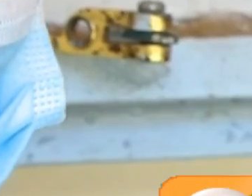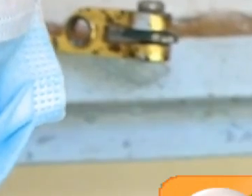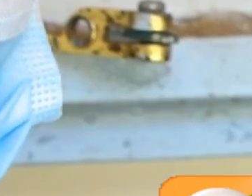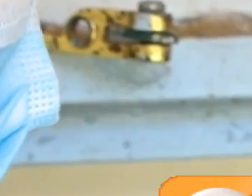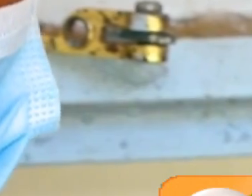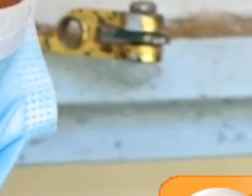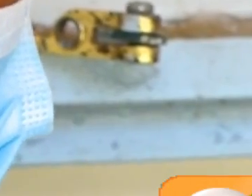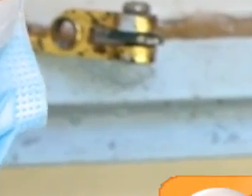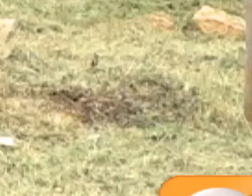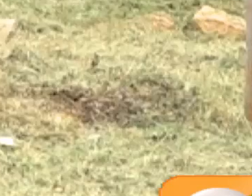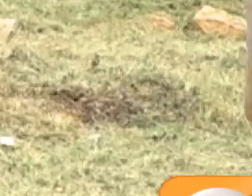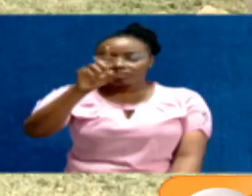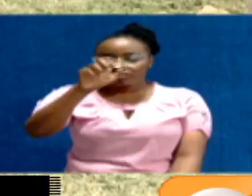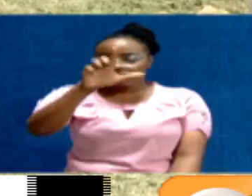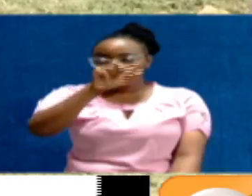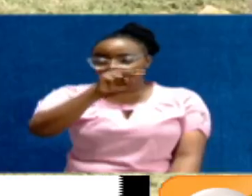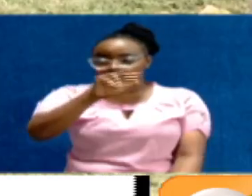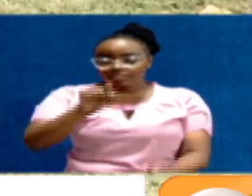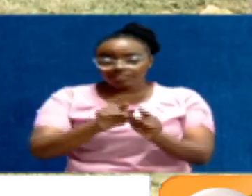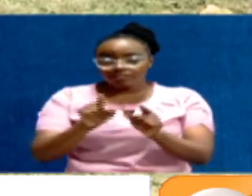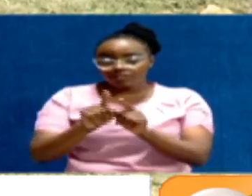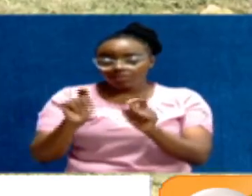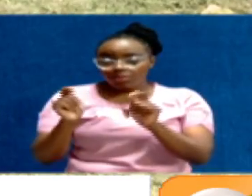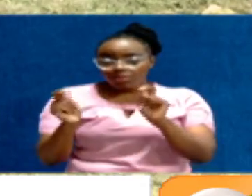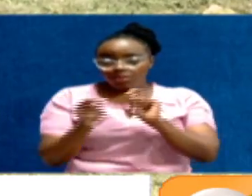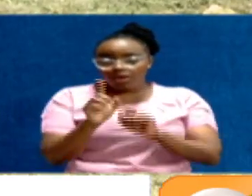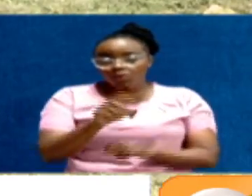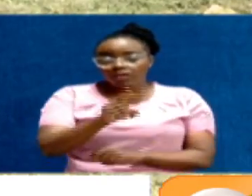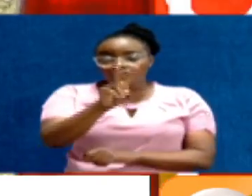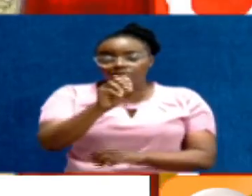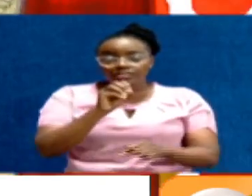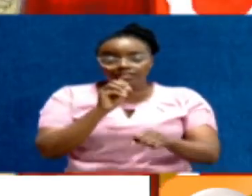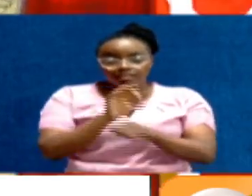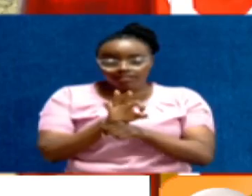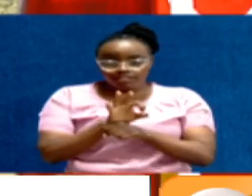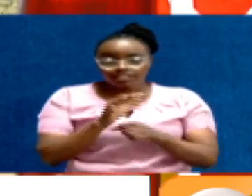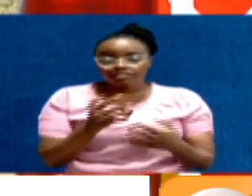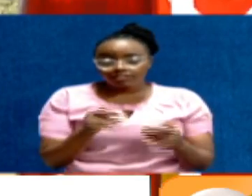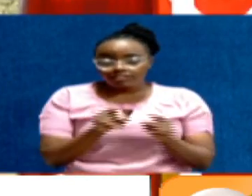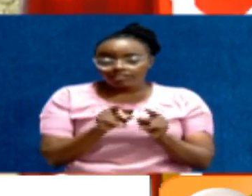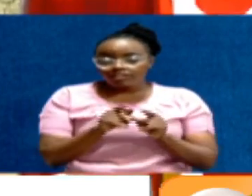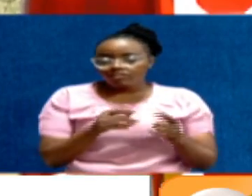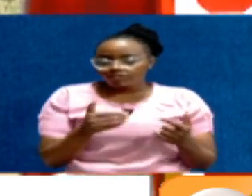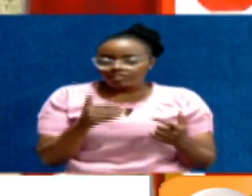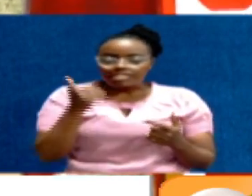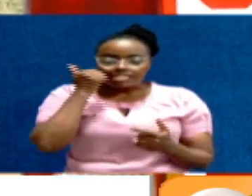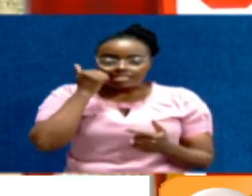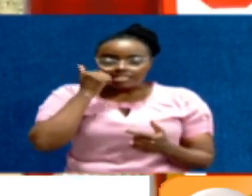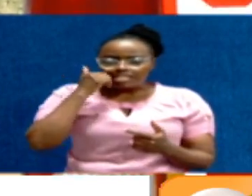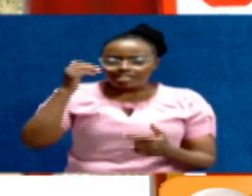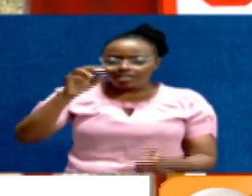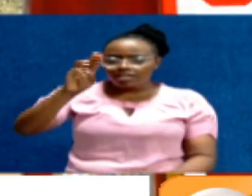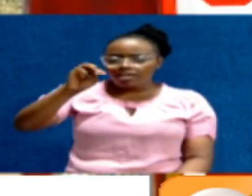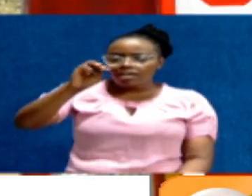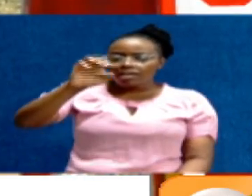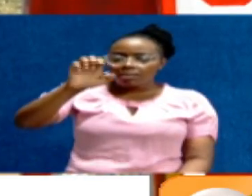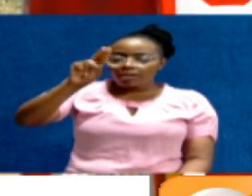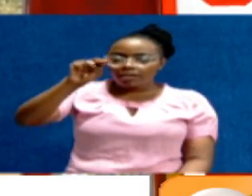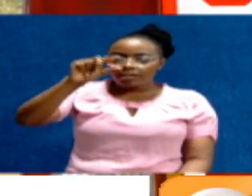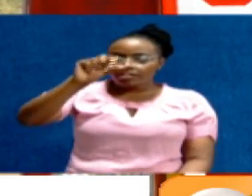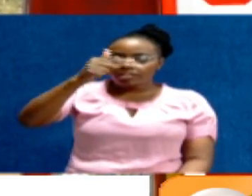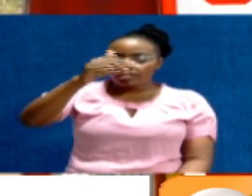For Magdalene Mbatha, life took a turn for the worst in the year 2013. She suffered meningitis, and during